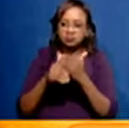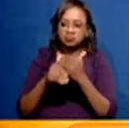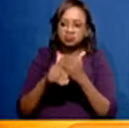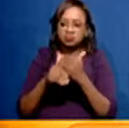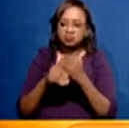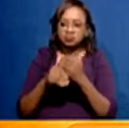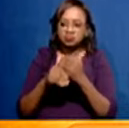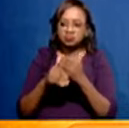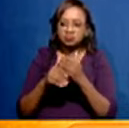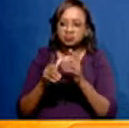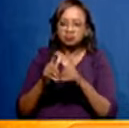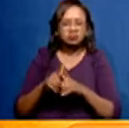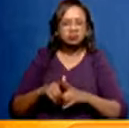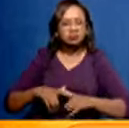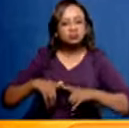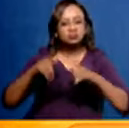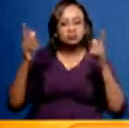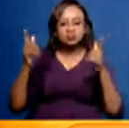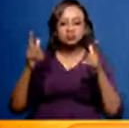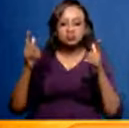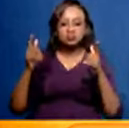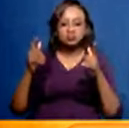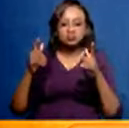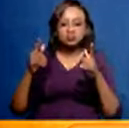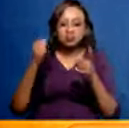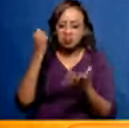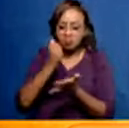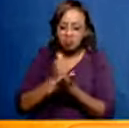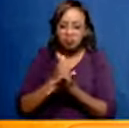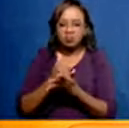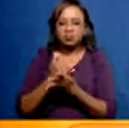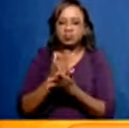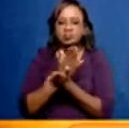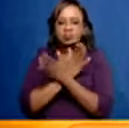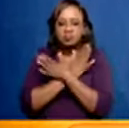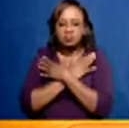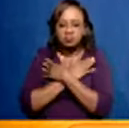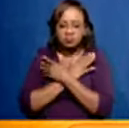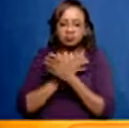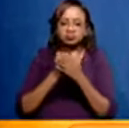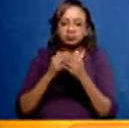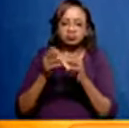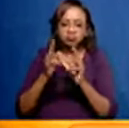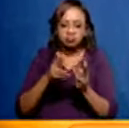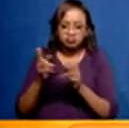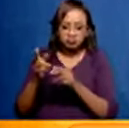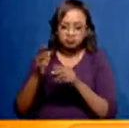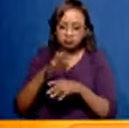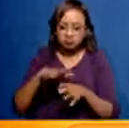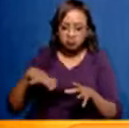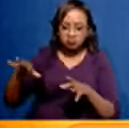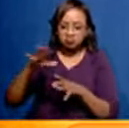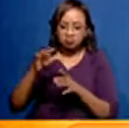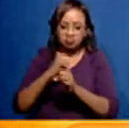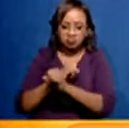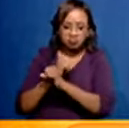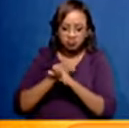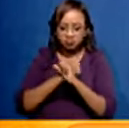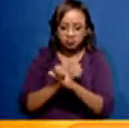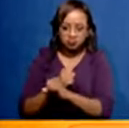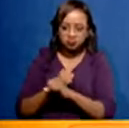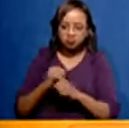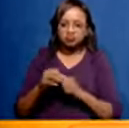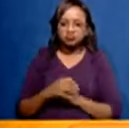design and build the largest nature-based office in the world here in Nairobi. We will have the groundbreaking